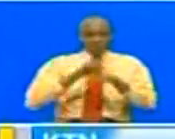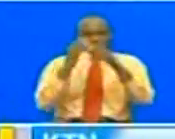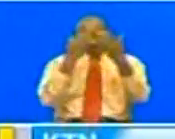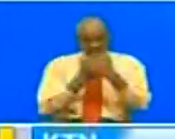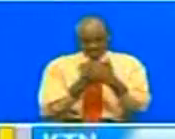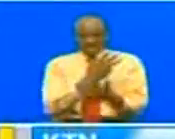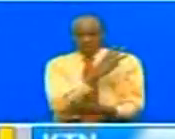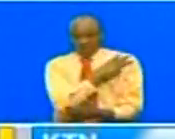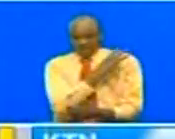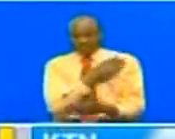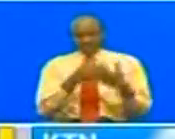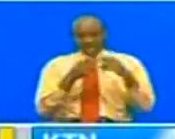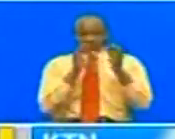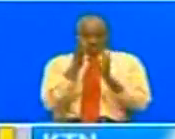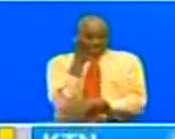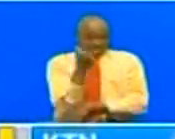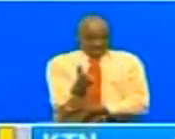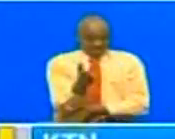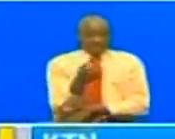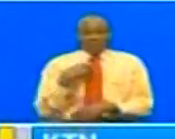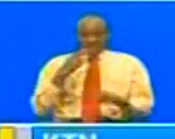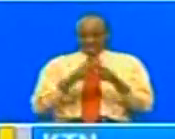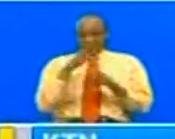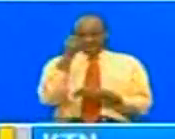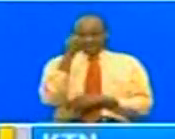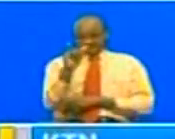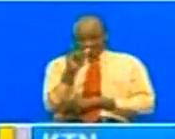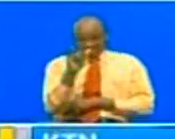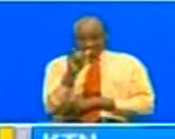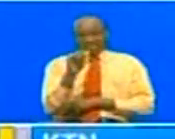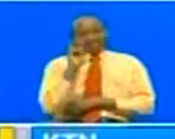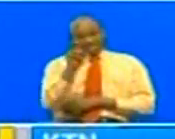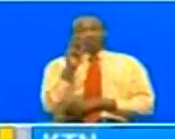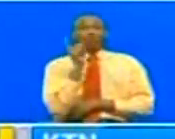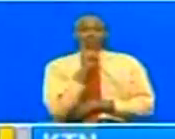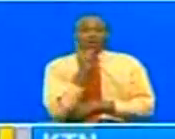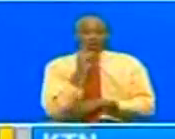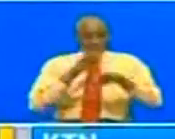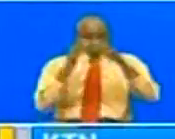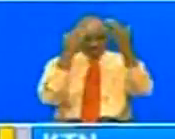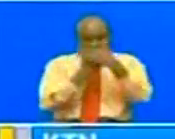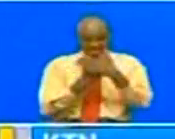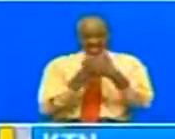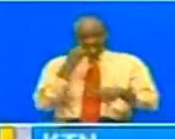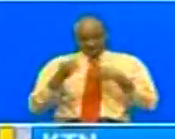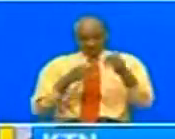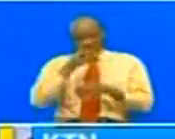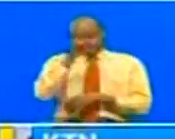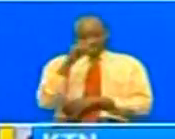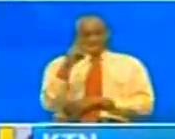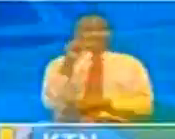night. William Silla was our sign language interpreter. I'm Nancy Kachingira. We'll see you tomorrow. Good night for now. Enjoy JKL.